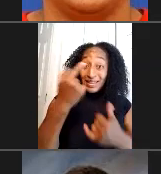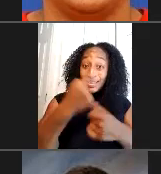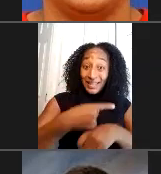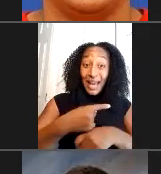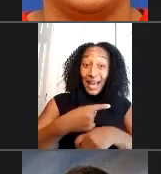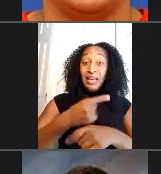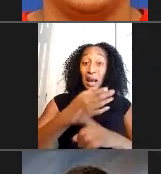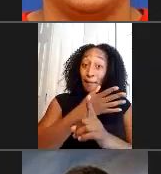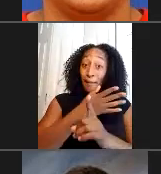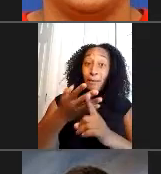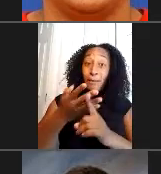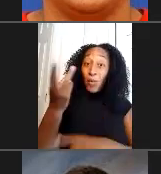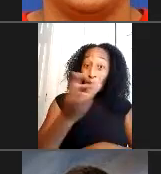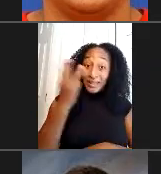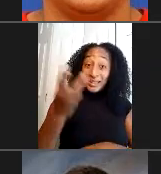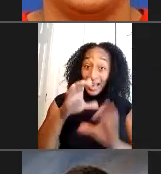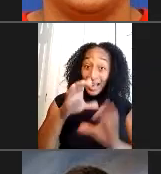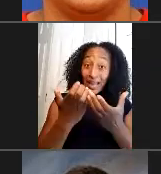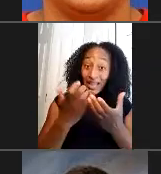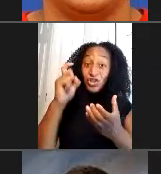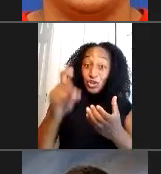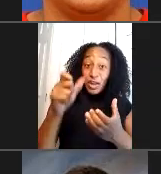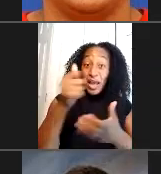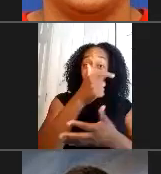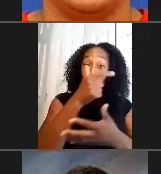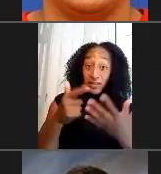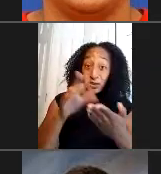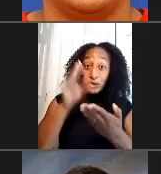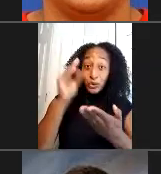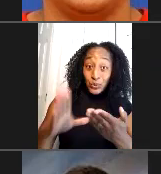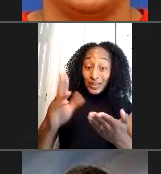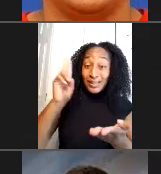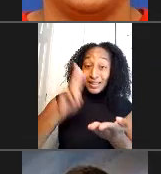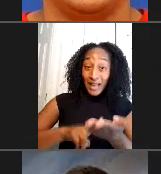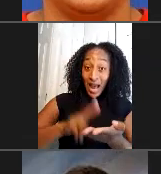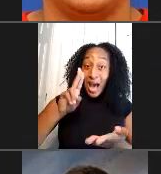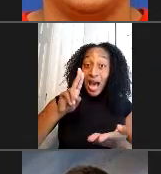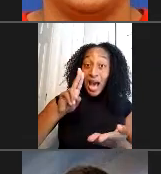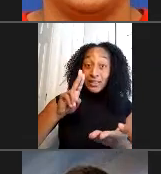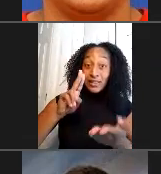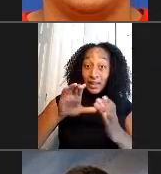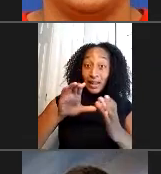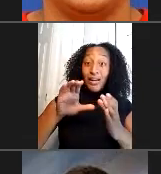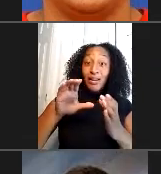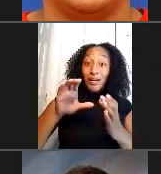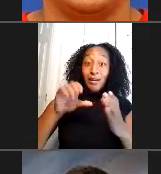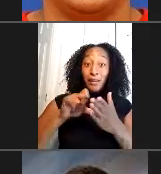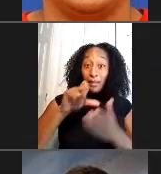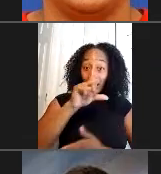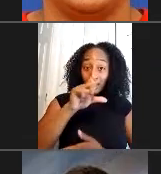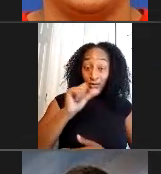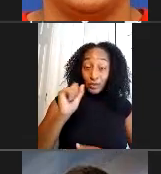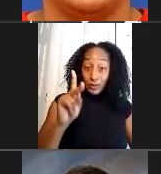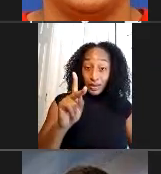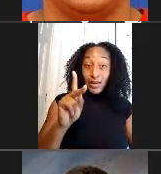class, I should have signed syllabi from everybody. So make sure you get that